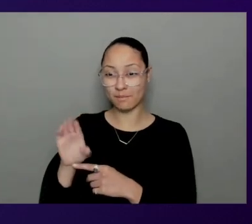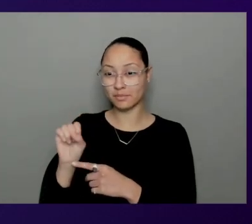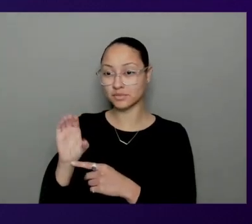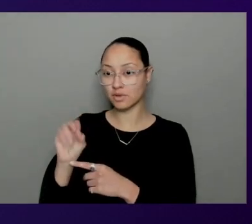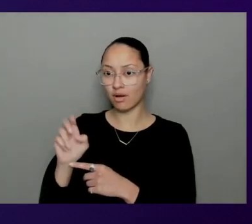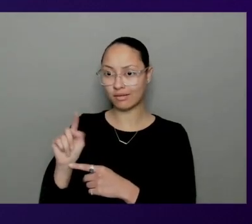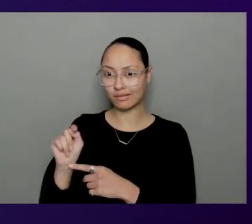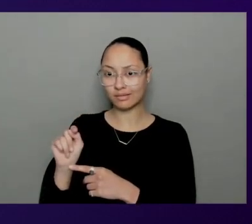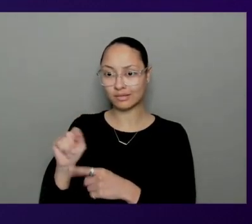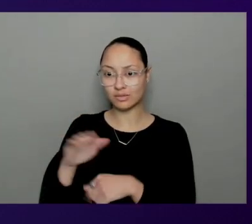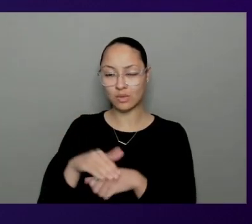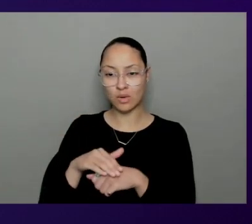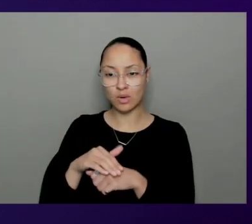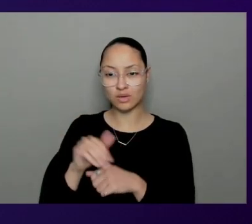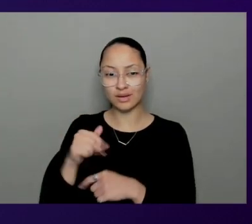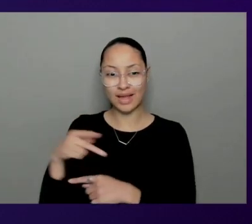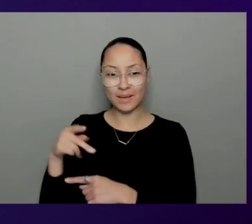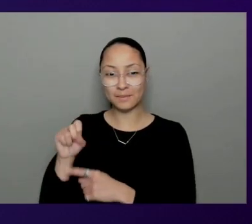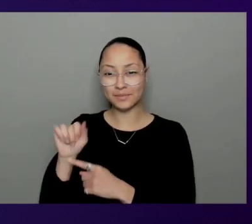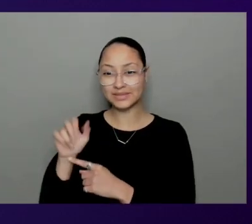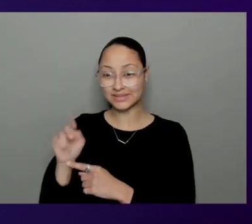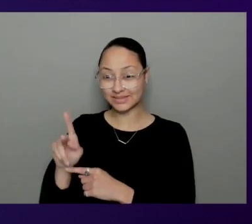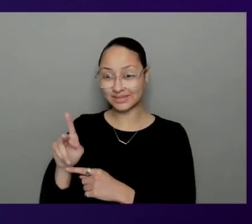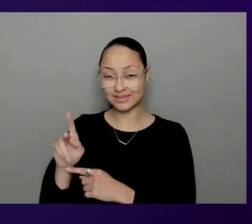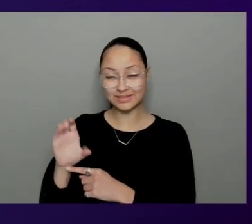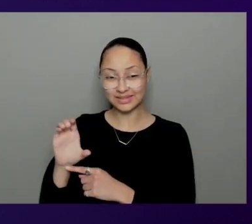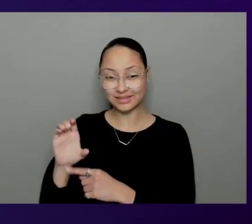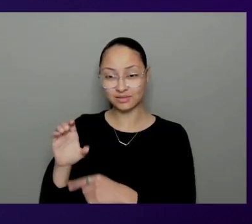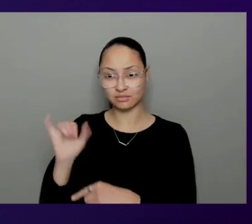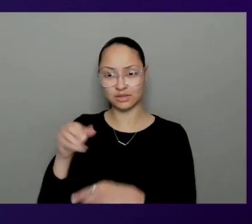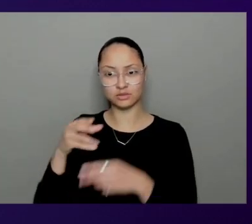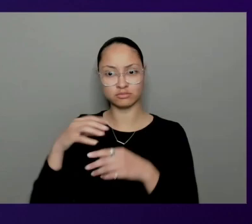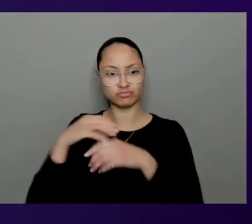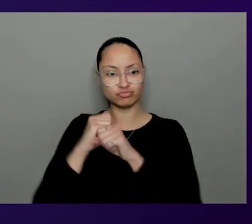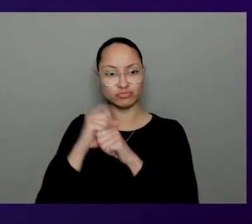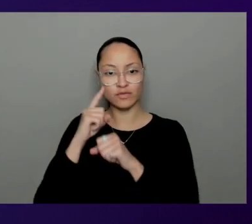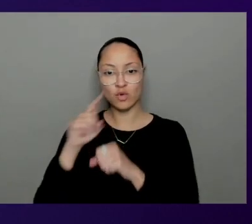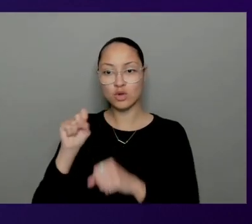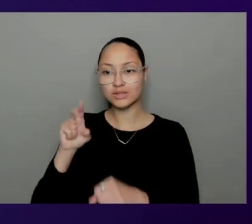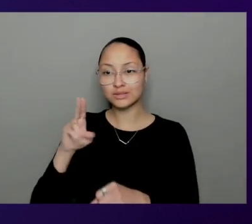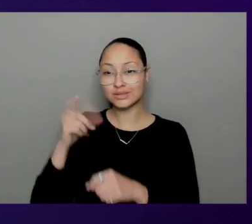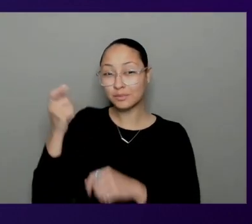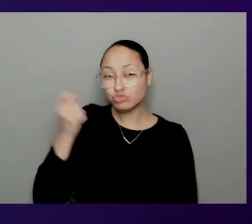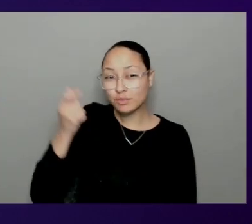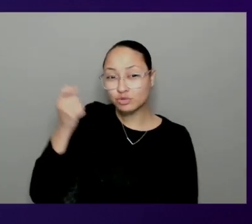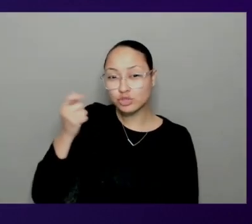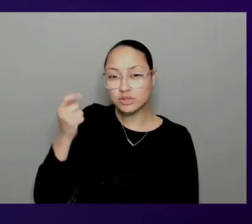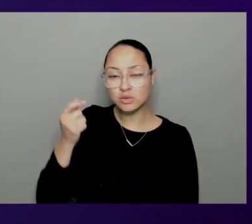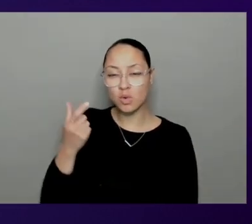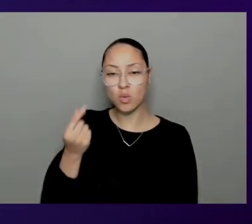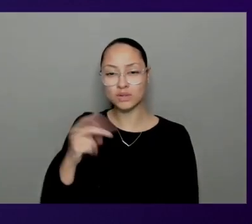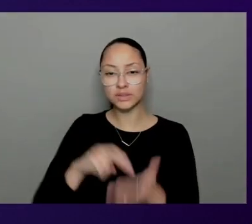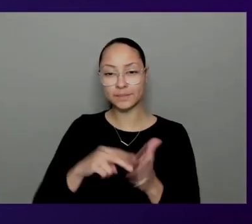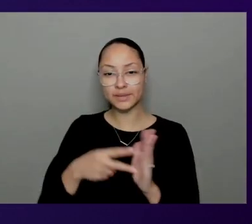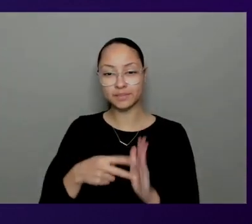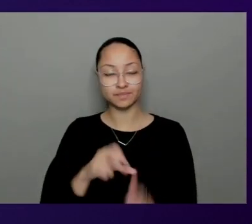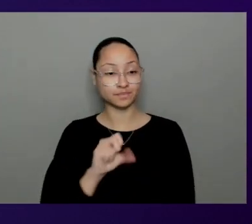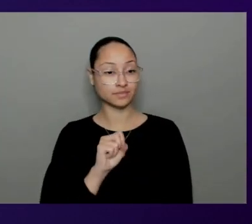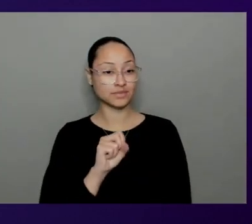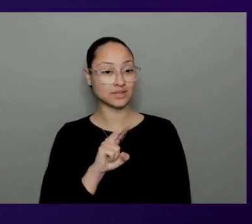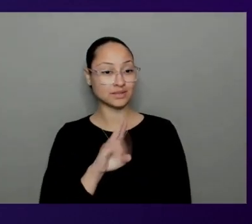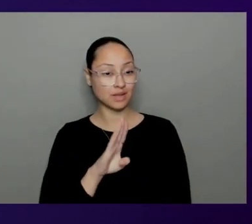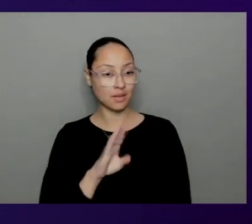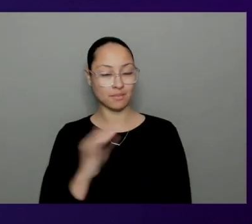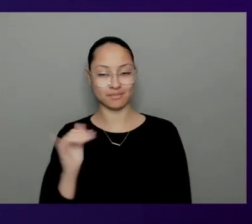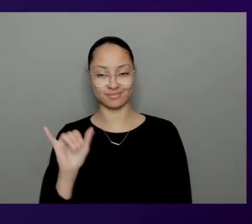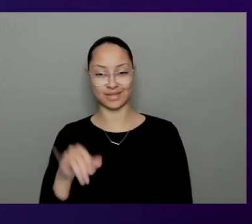Is sub short for subscription, or is it something different? Sub is the key. Oh, used the by,